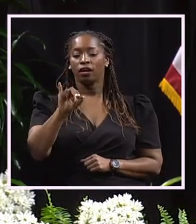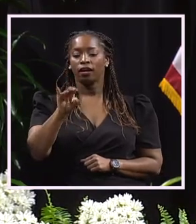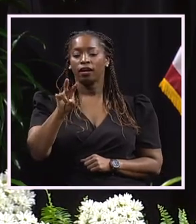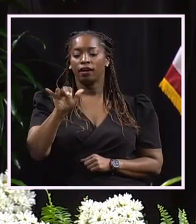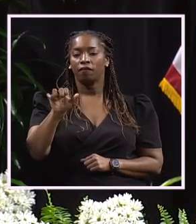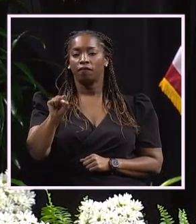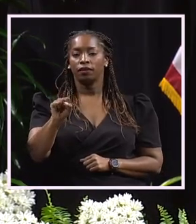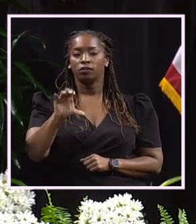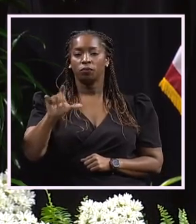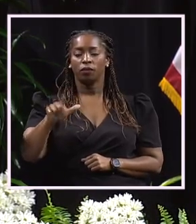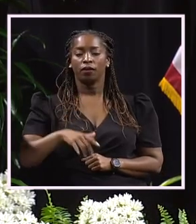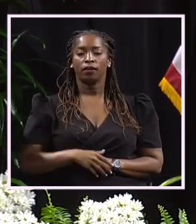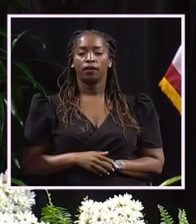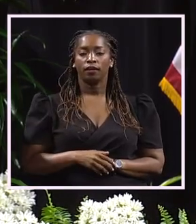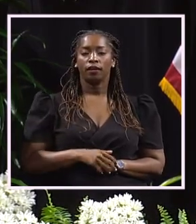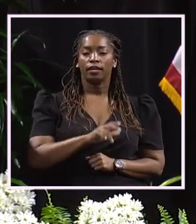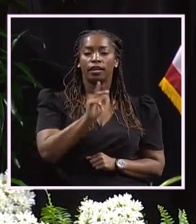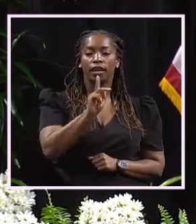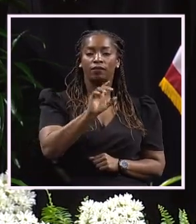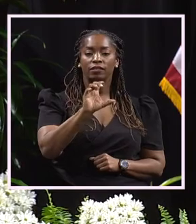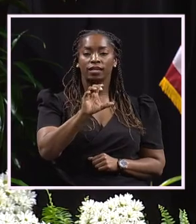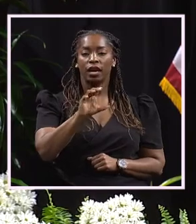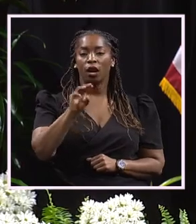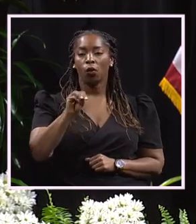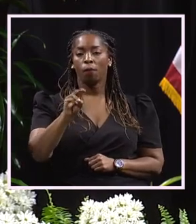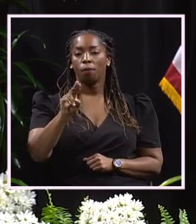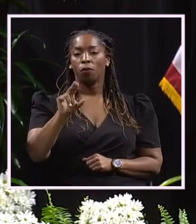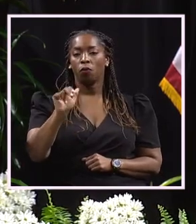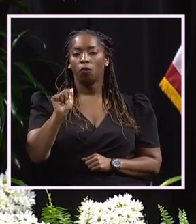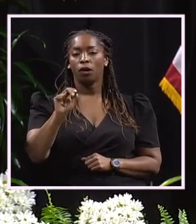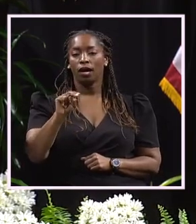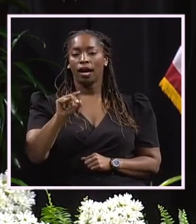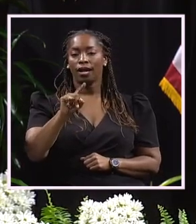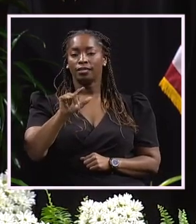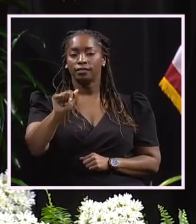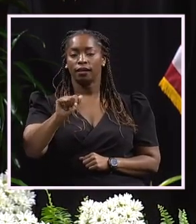Kayembi C. Mwanza.